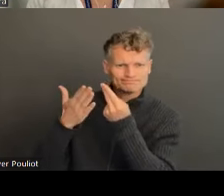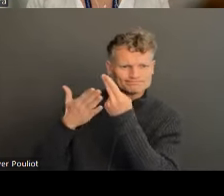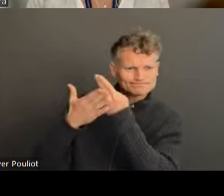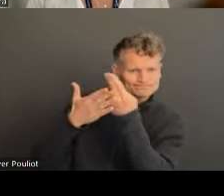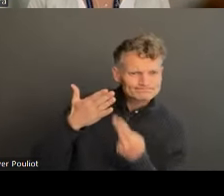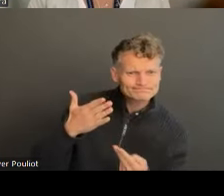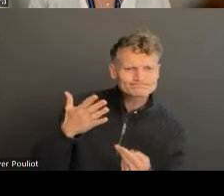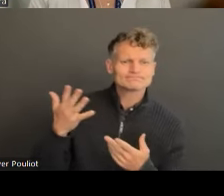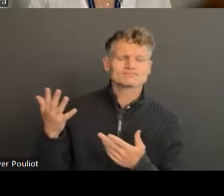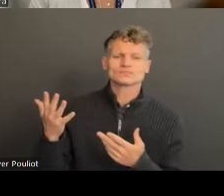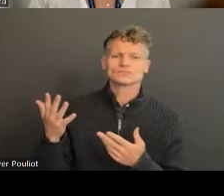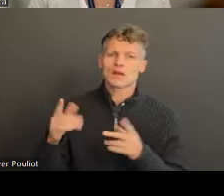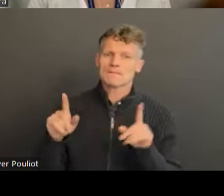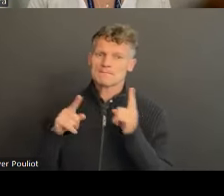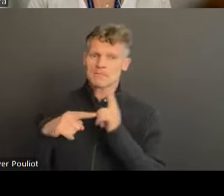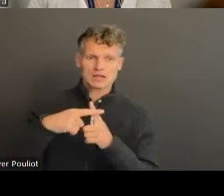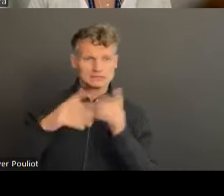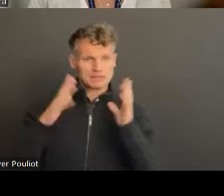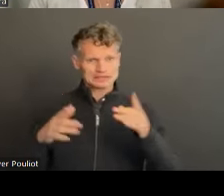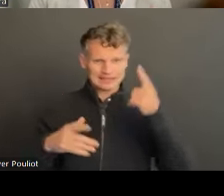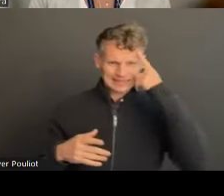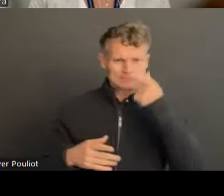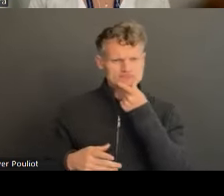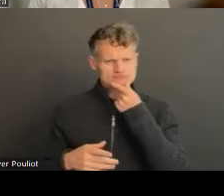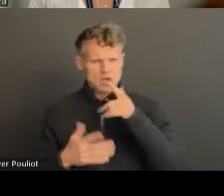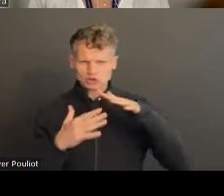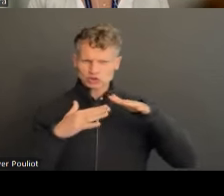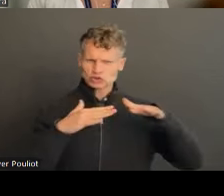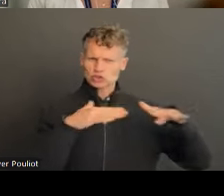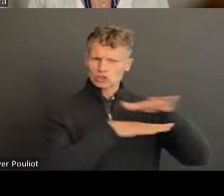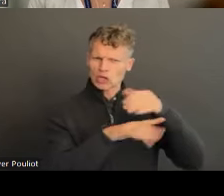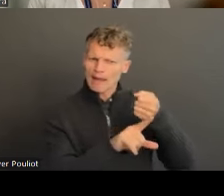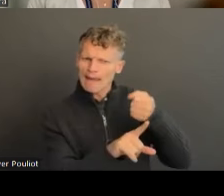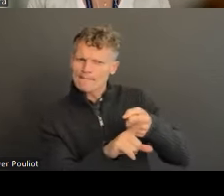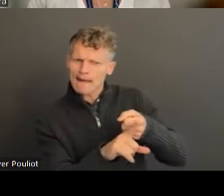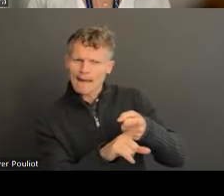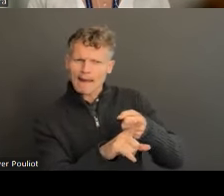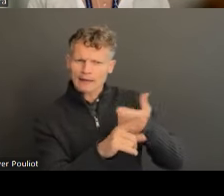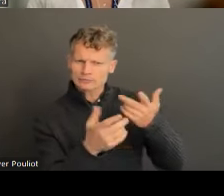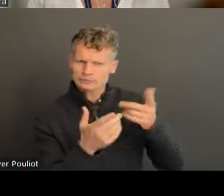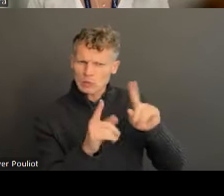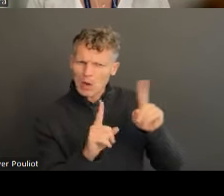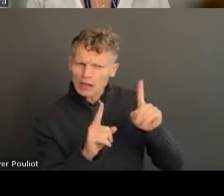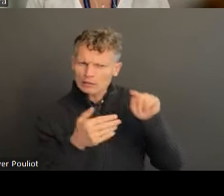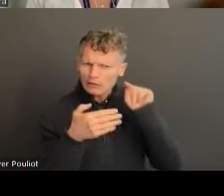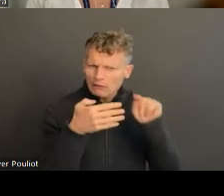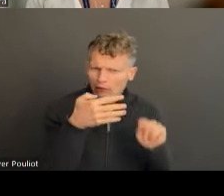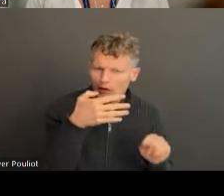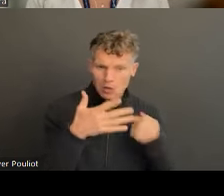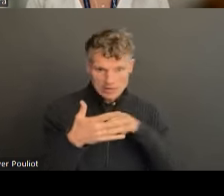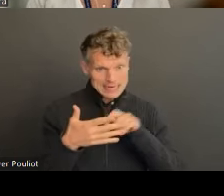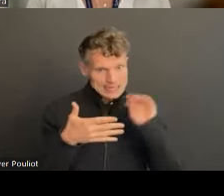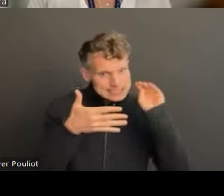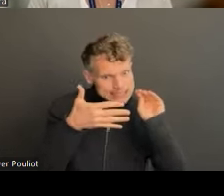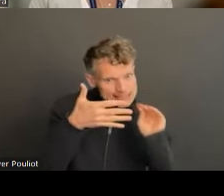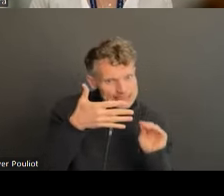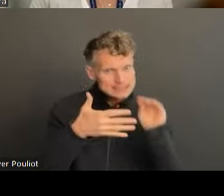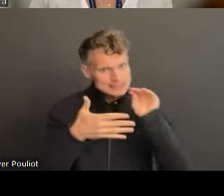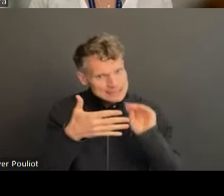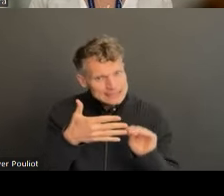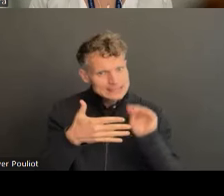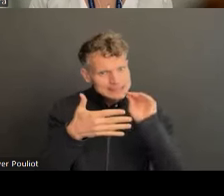social determinants that exist that have been identified, and this equity approach and how to use it. So in this